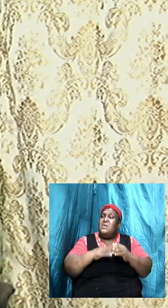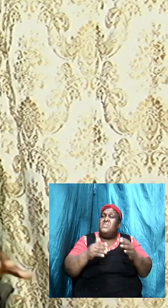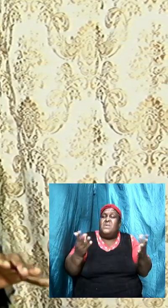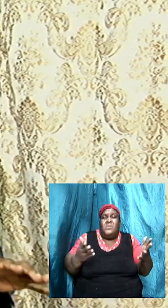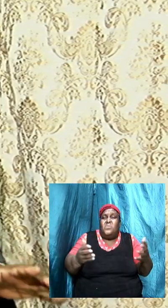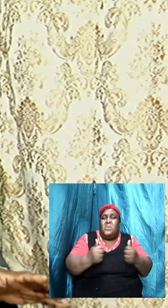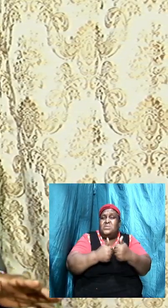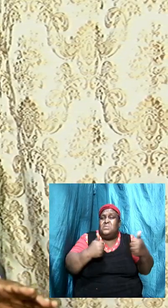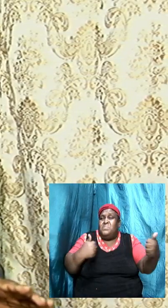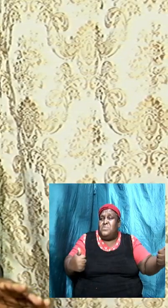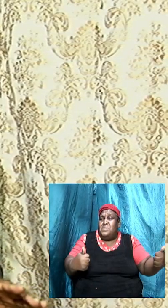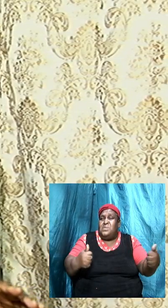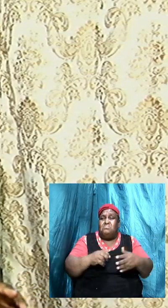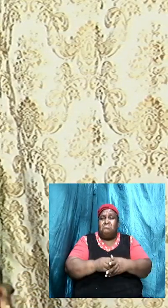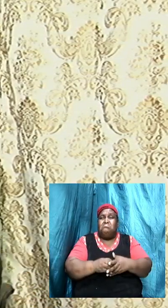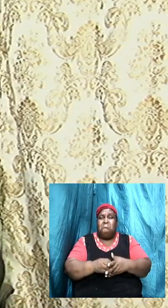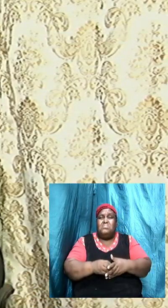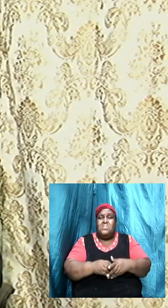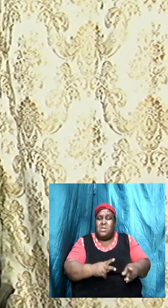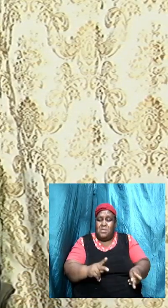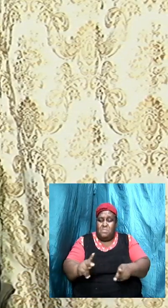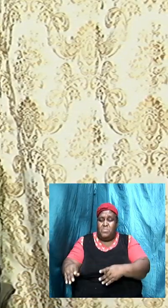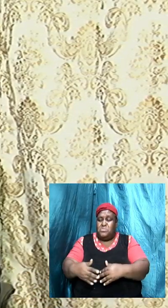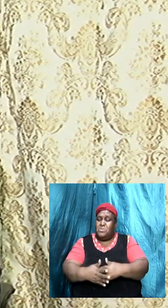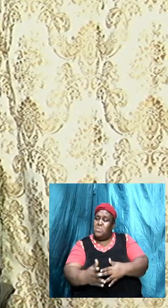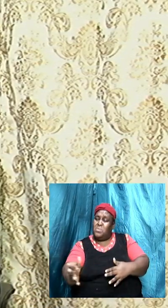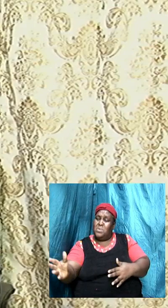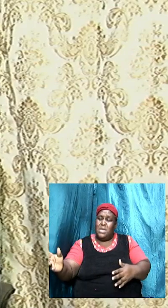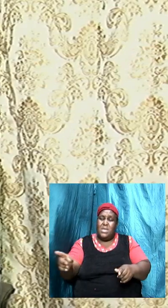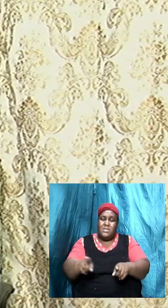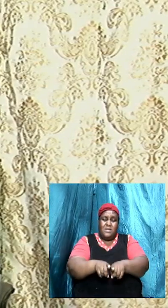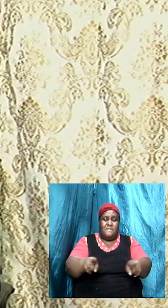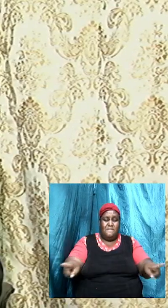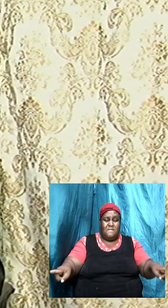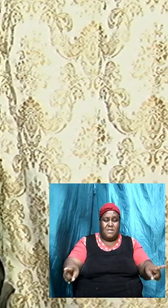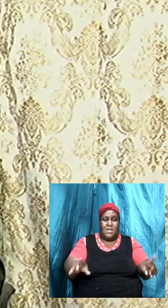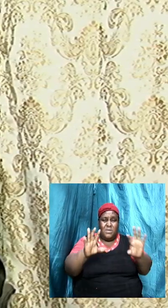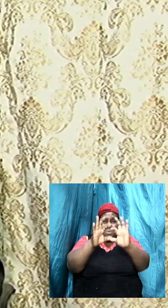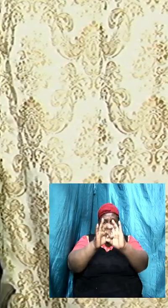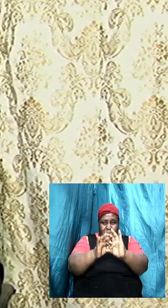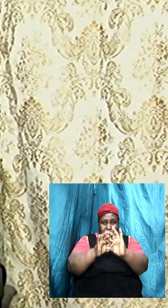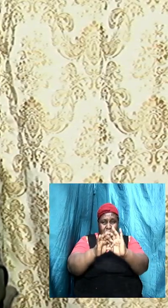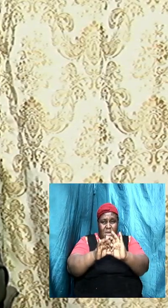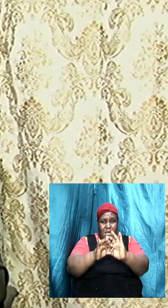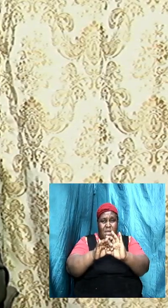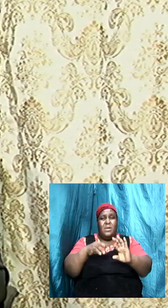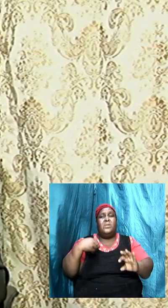Let us put away the differences and unite our efforts